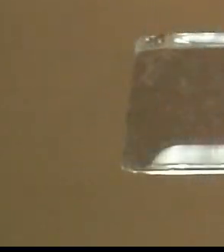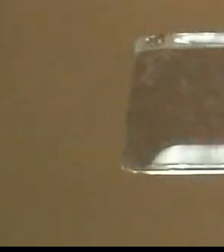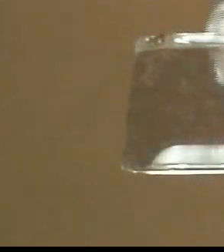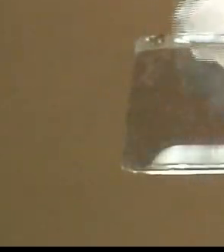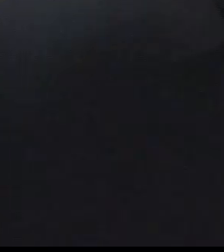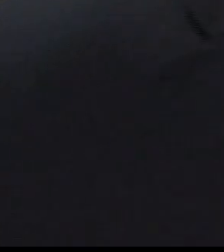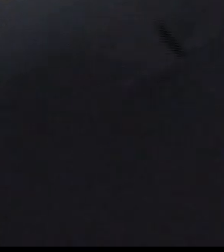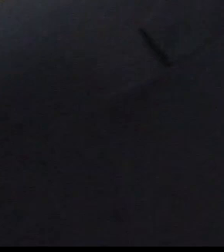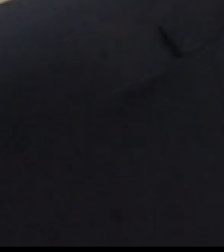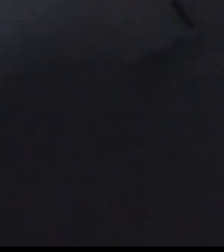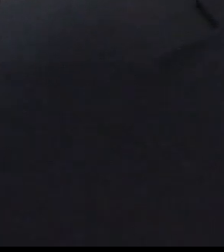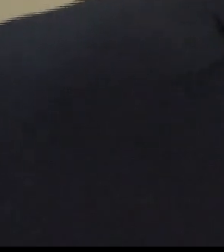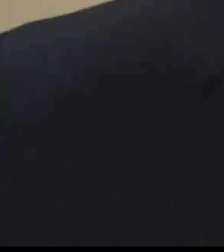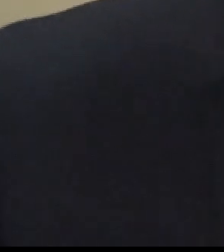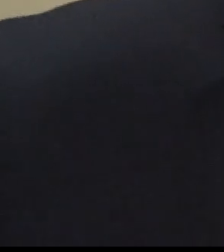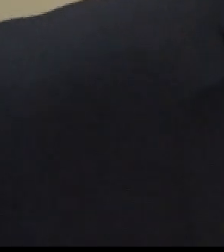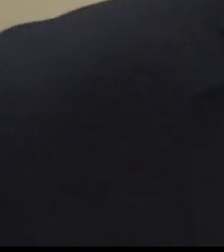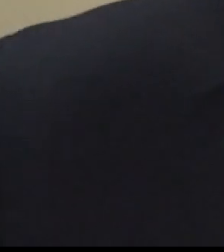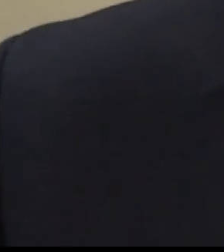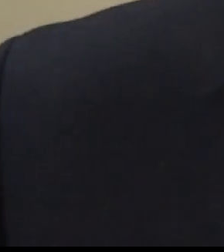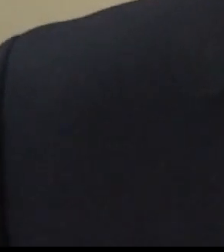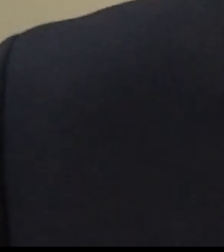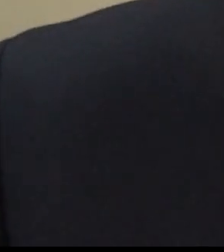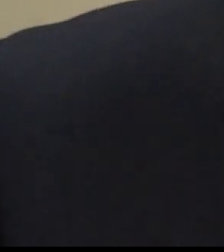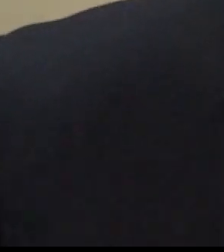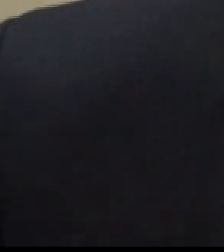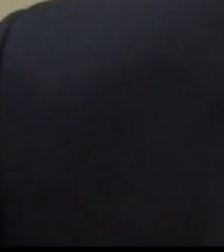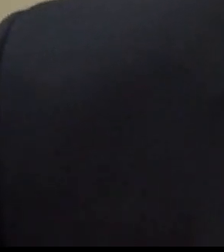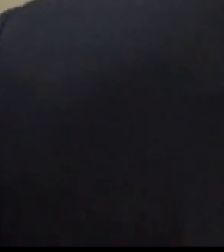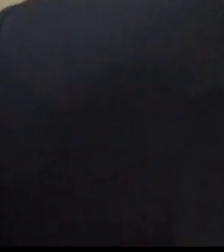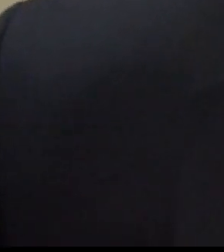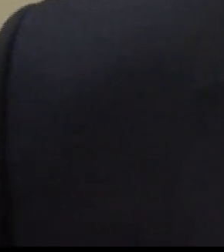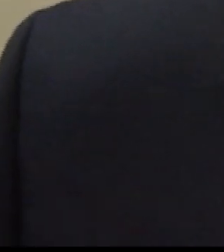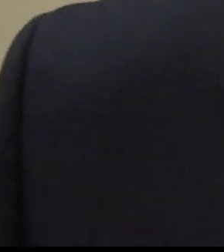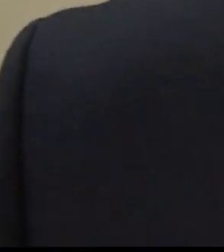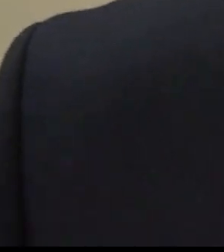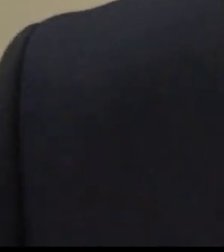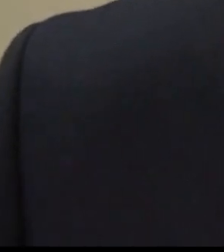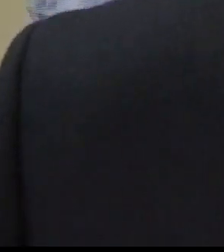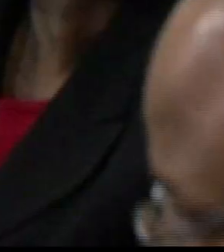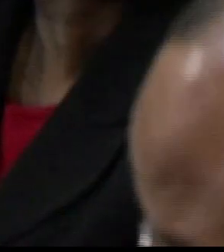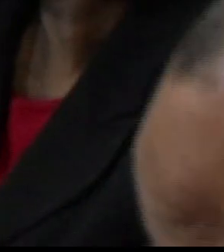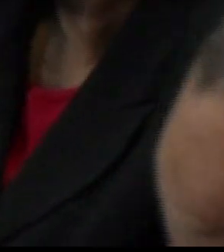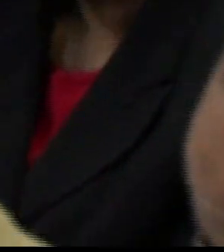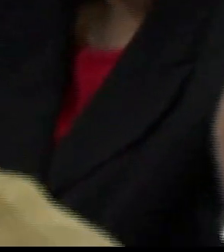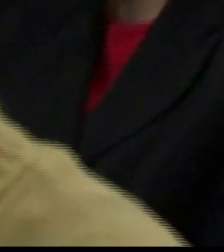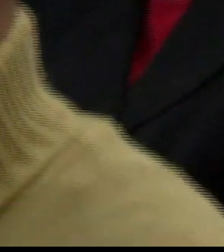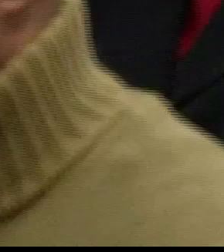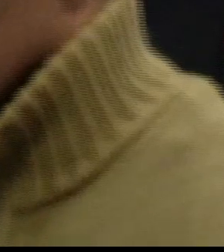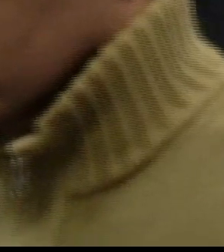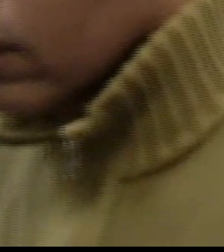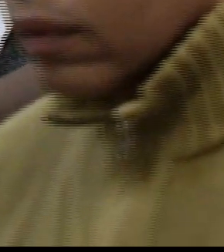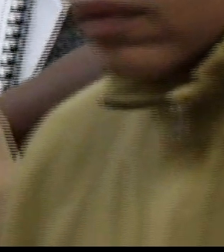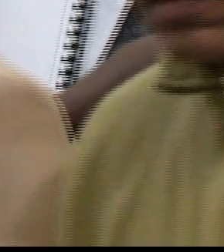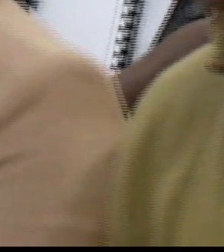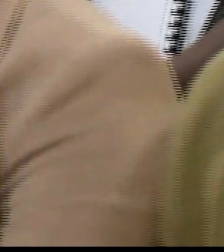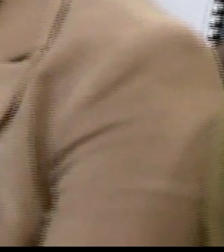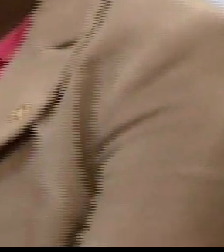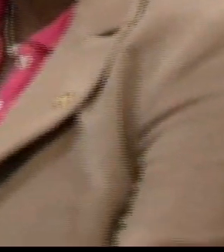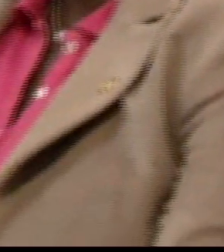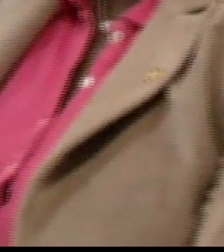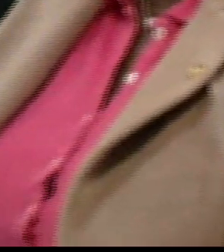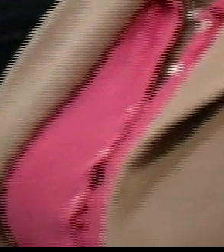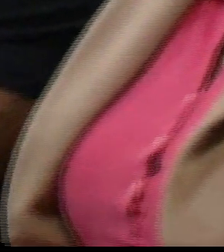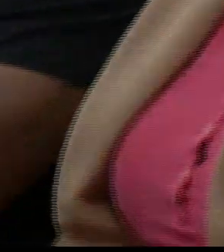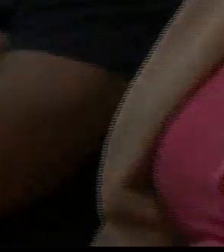that all stakeholders are informed about the National Health Insurance Plan. So don't you move. The Bahamas Tonight, the weekend edition,